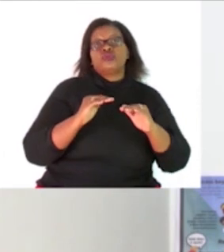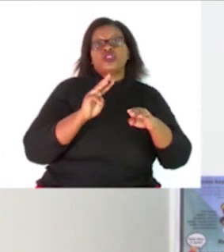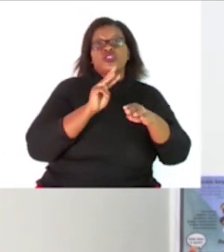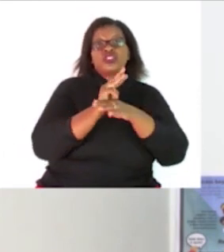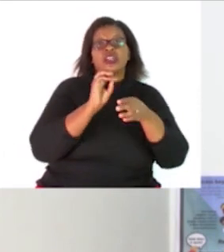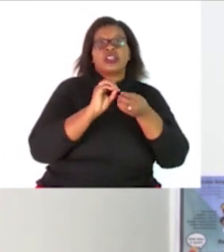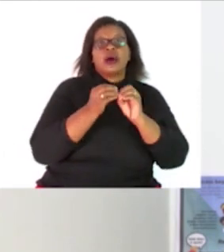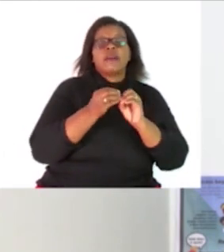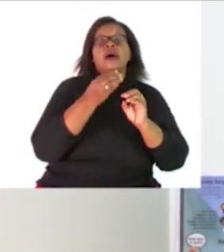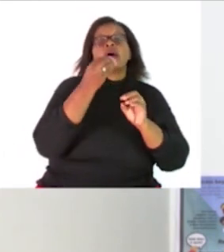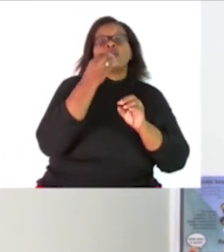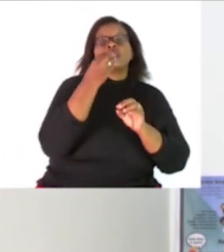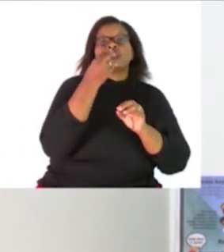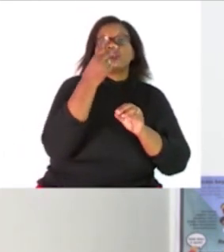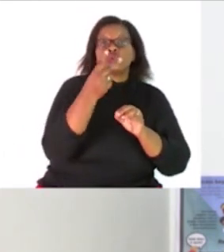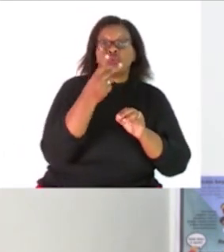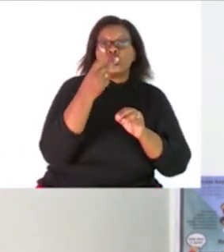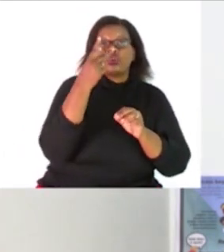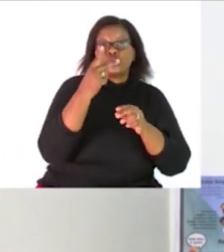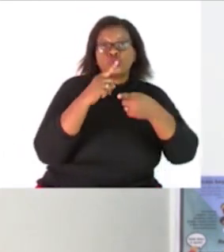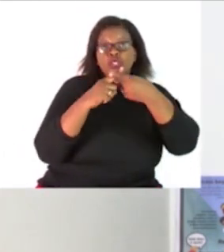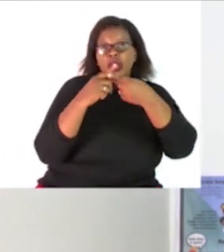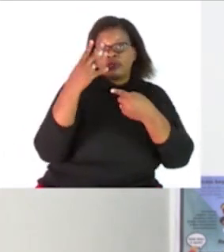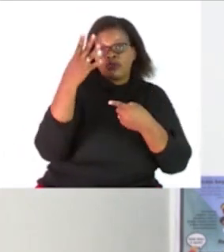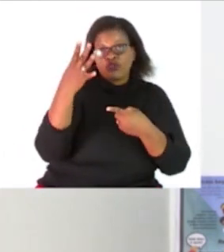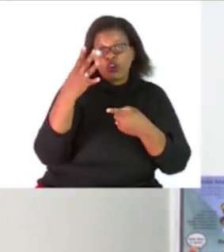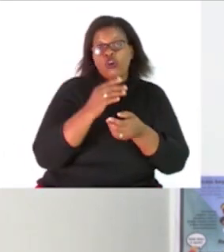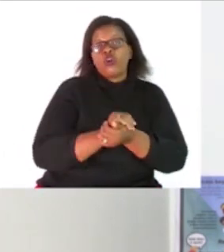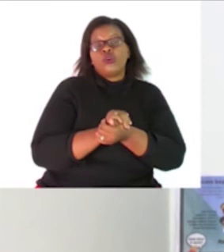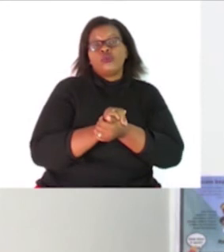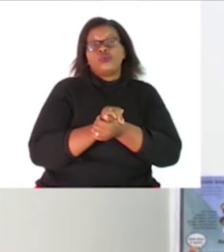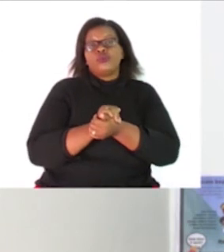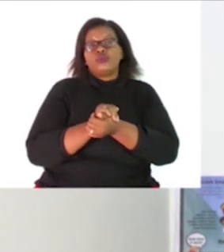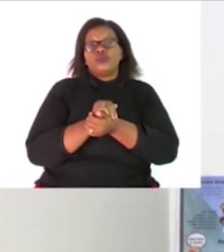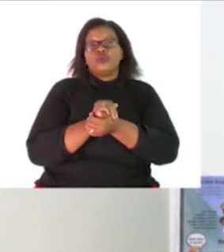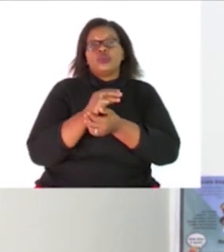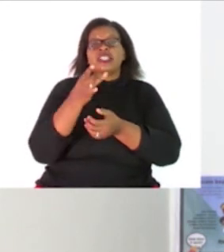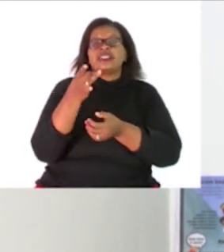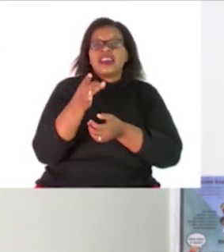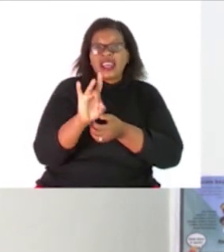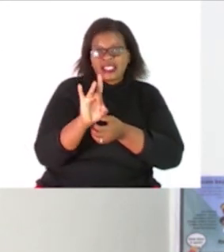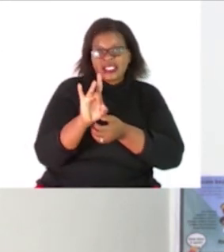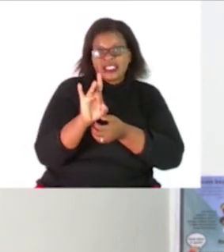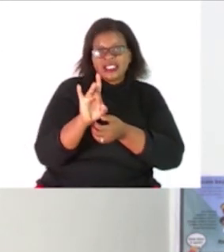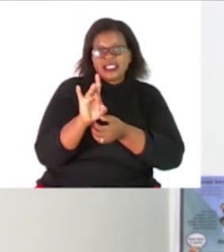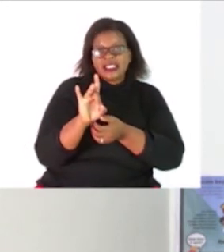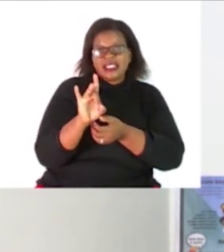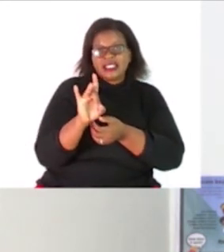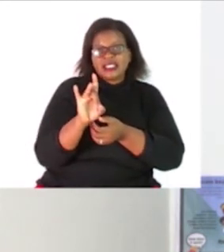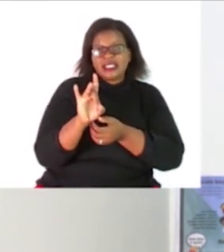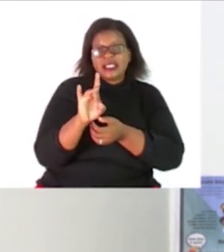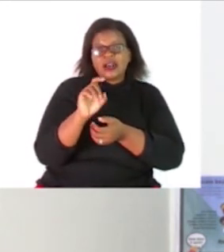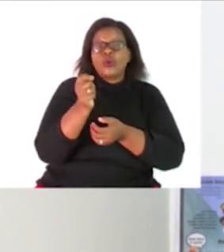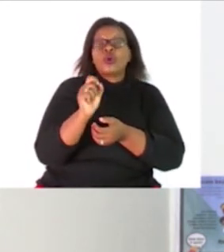is 2 times 4. What is 2 times 4? Is 8. And then we write